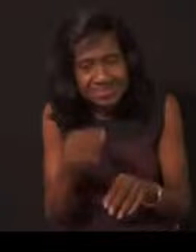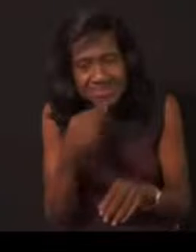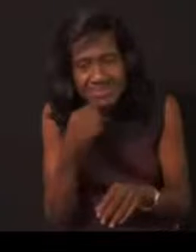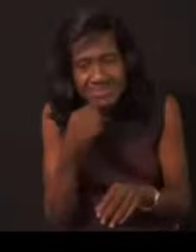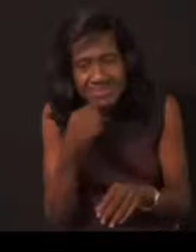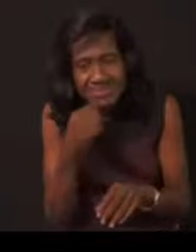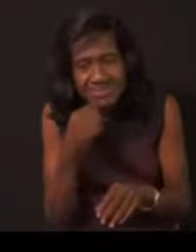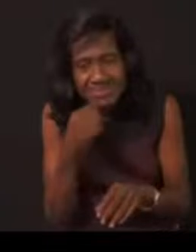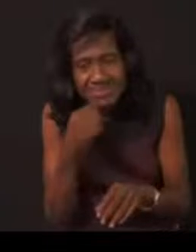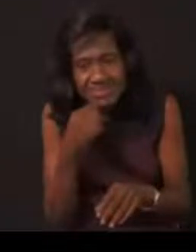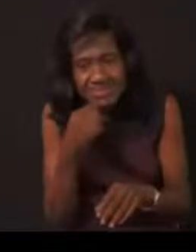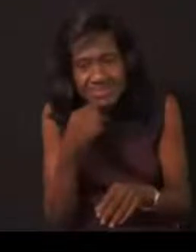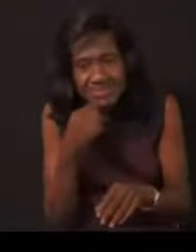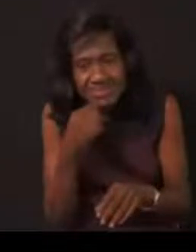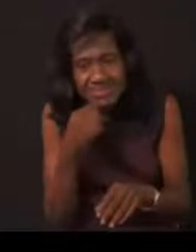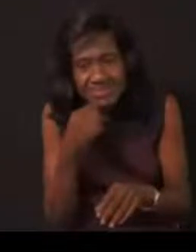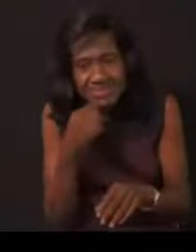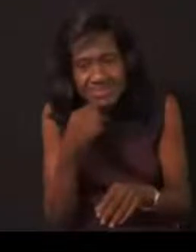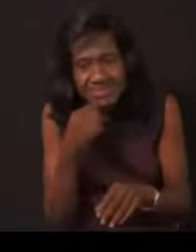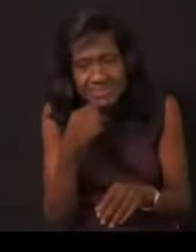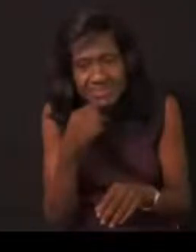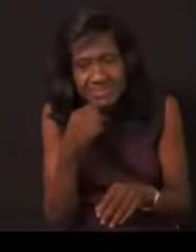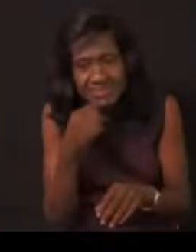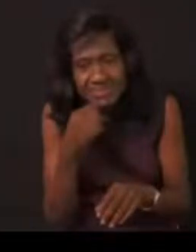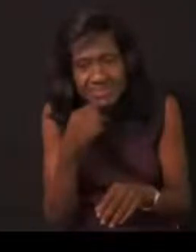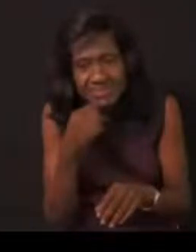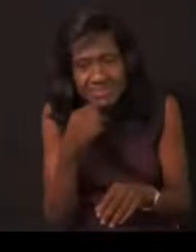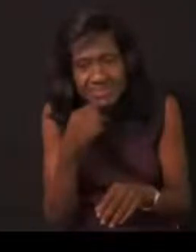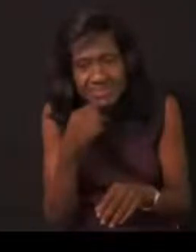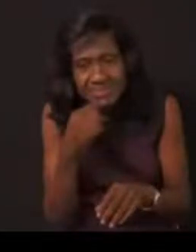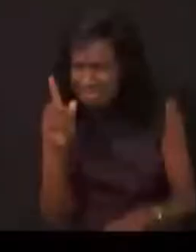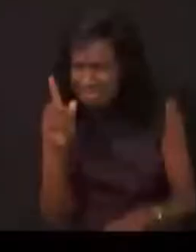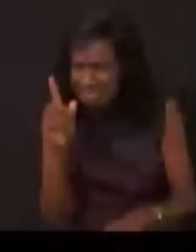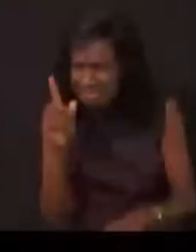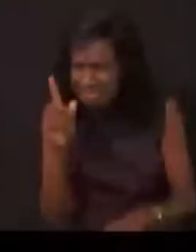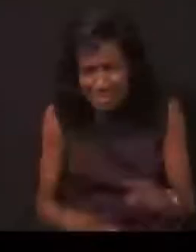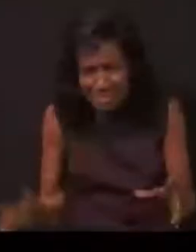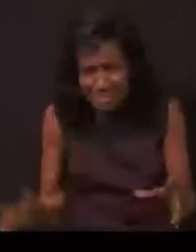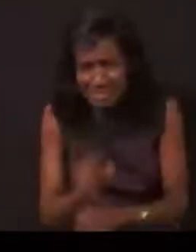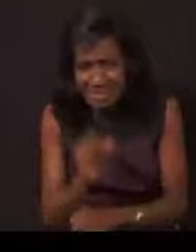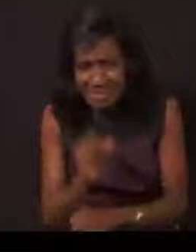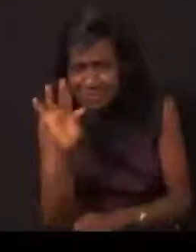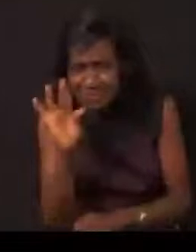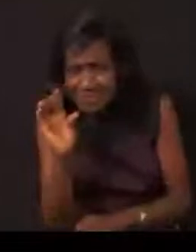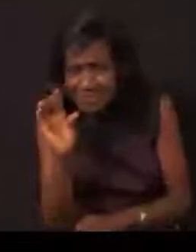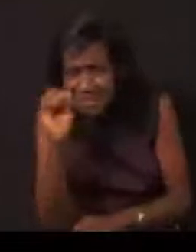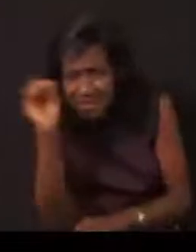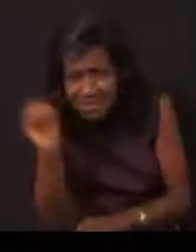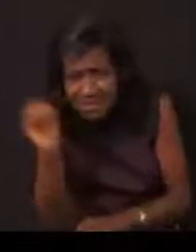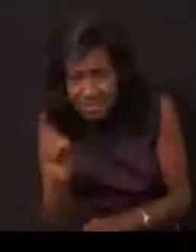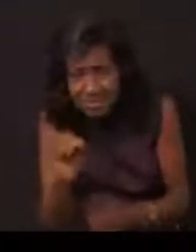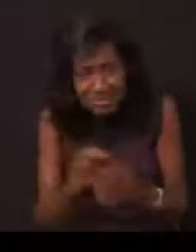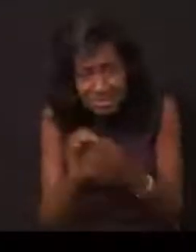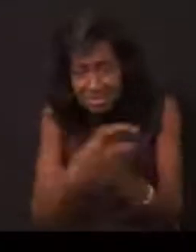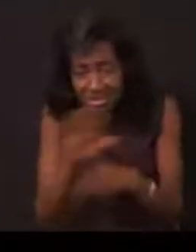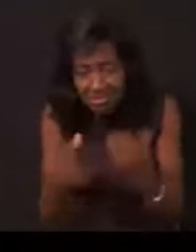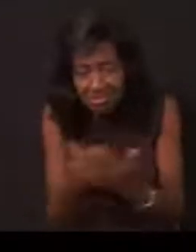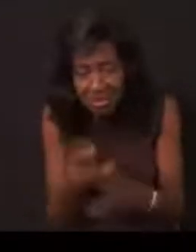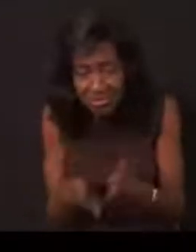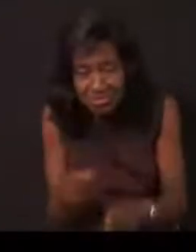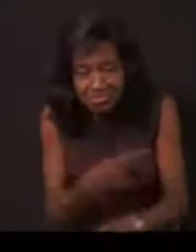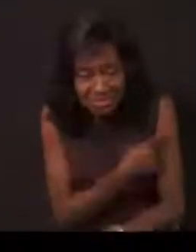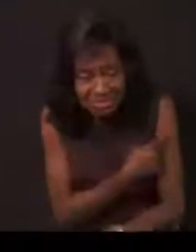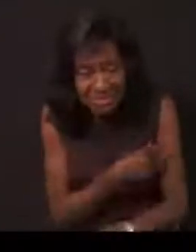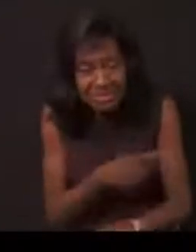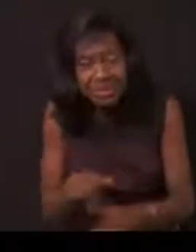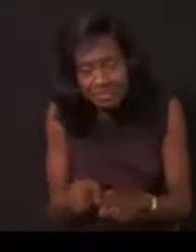ago that we wouldn't be able to achieve that. And I'm very proud of the efforts that we've put in. And yes, we've taken some